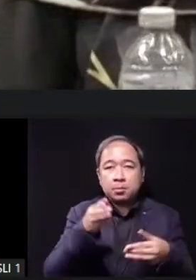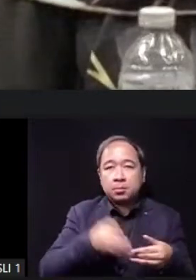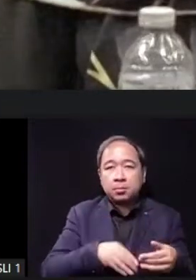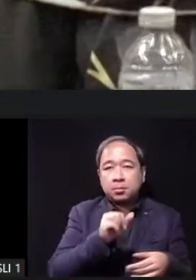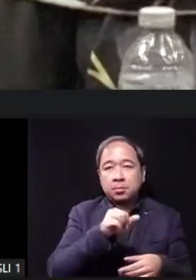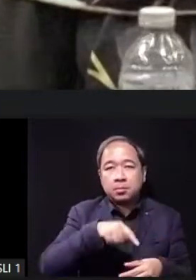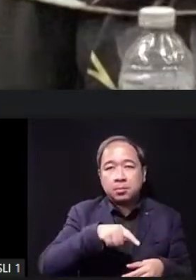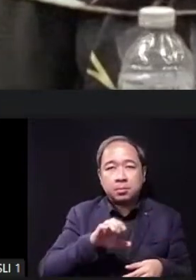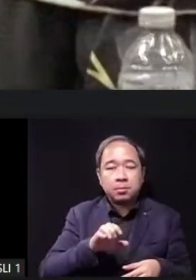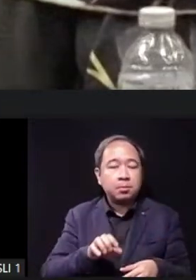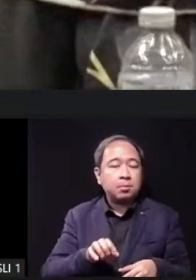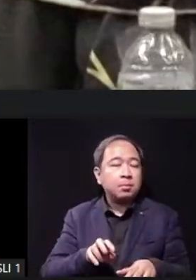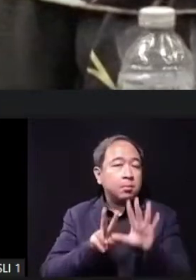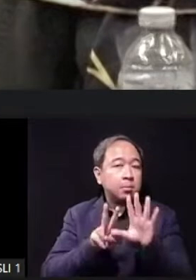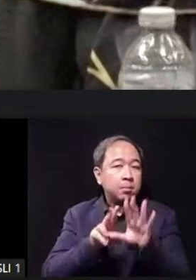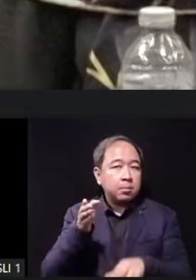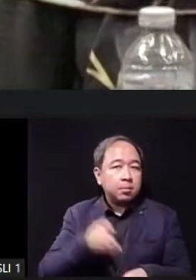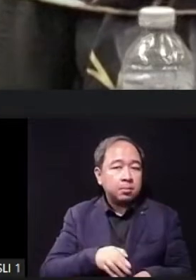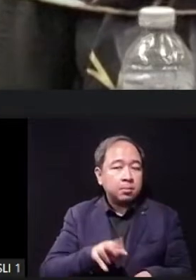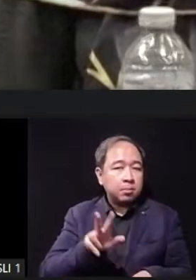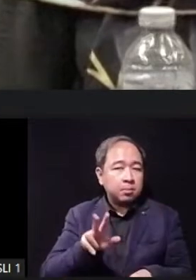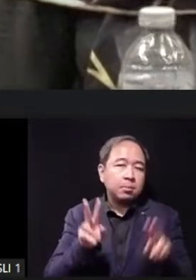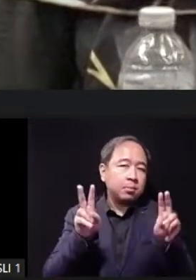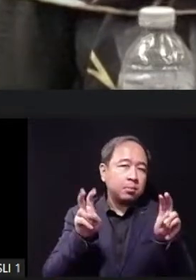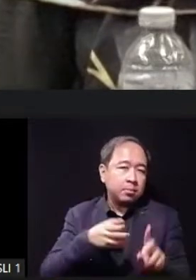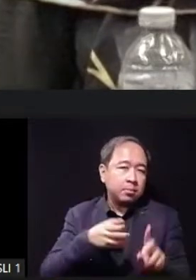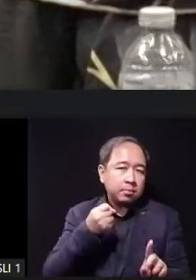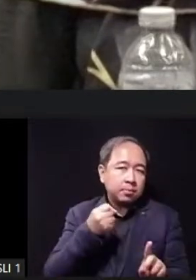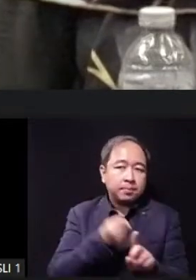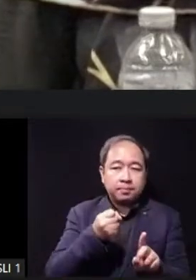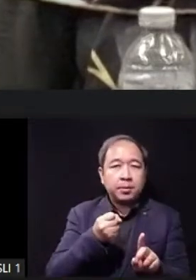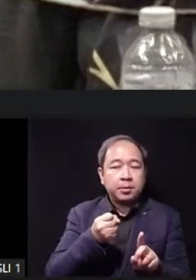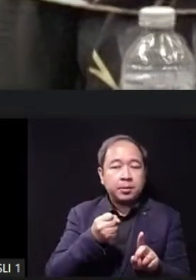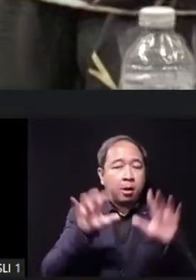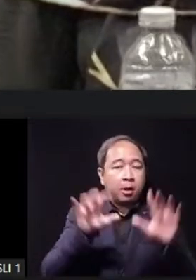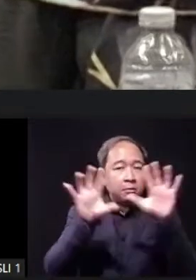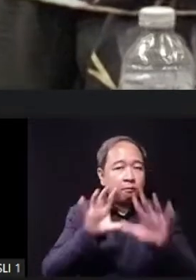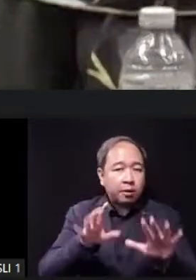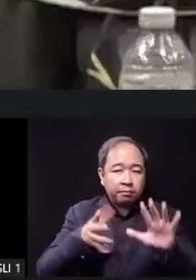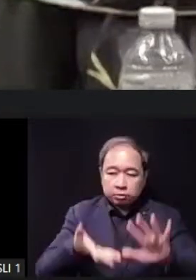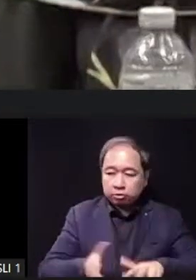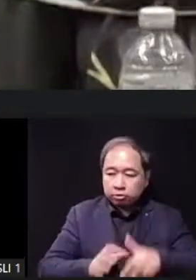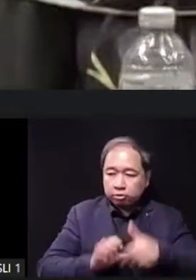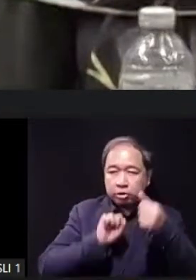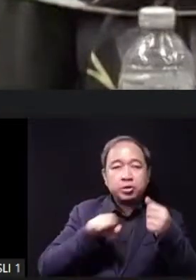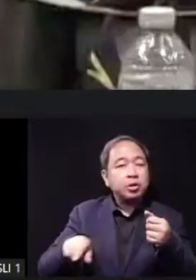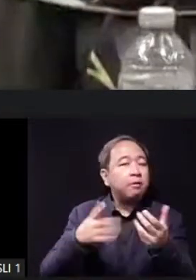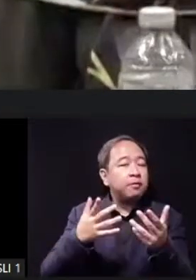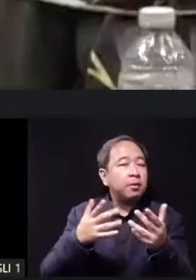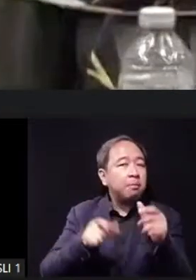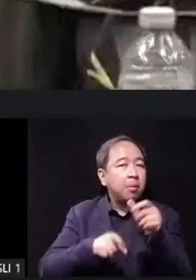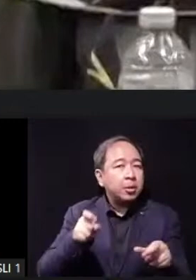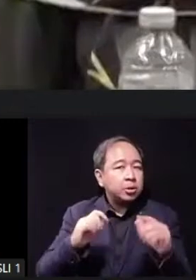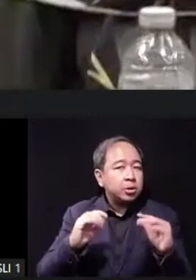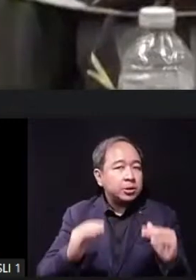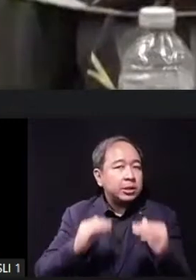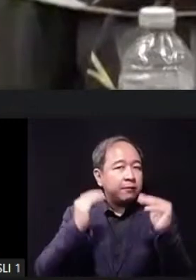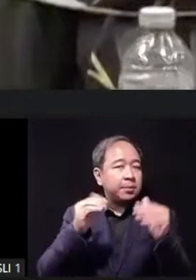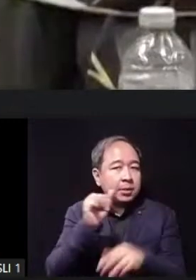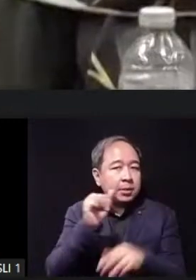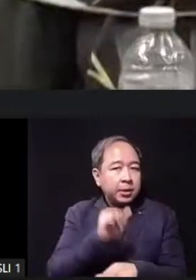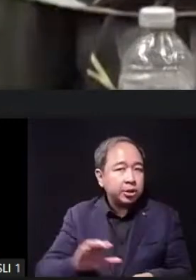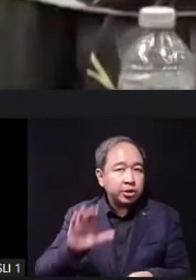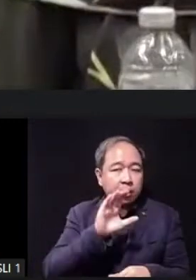ESCAP/APPC 7/3 entitled Impacts of Climate Change on Population and Development in Asia